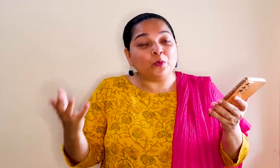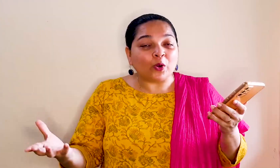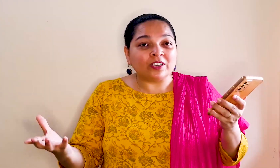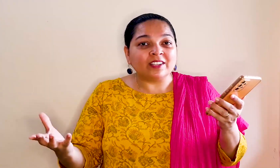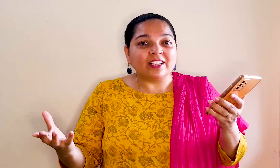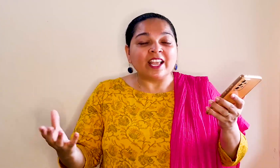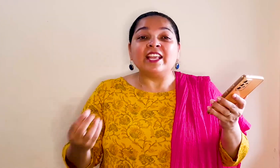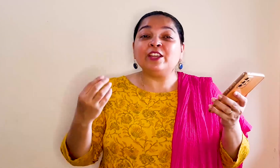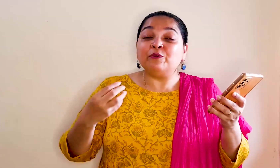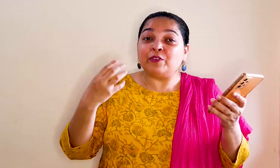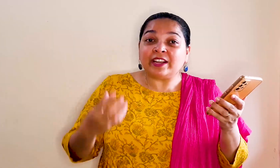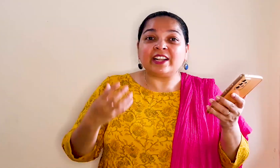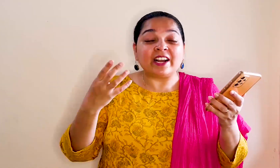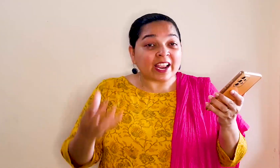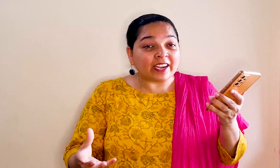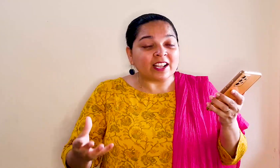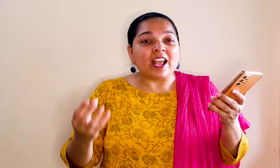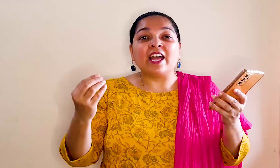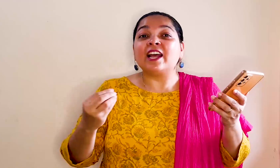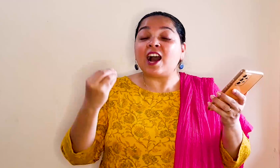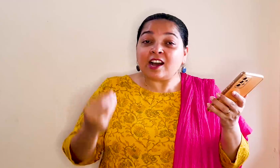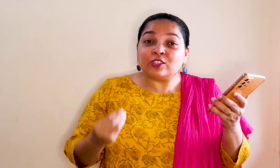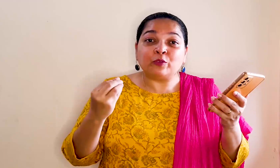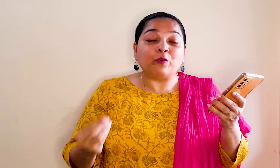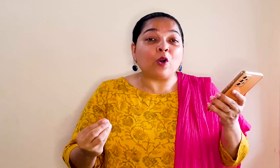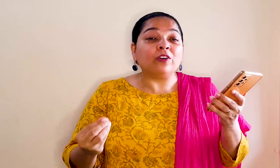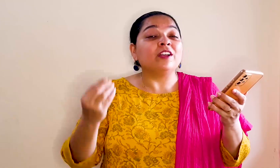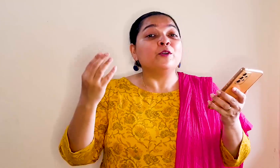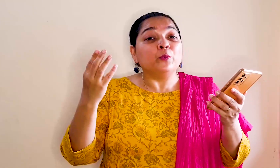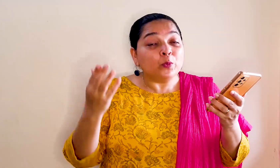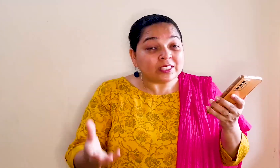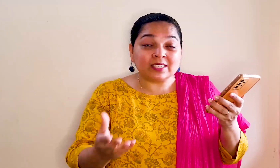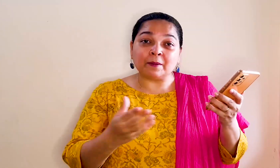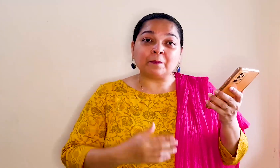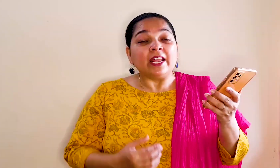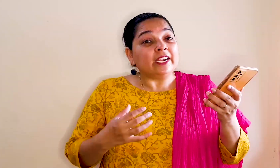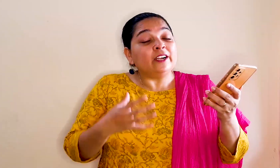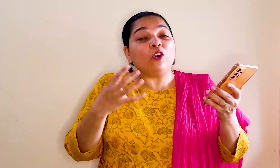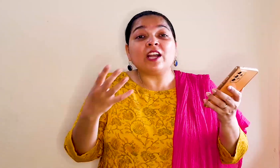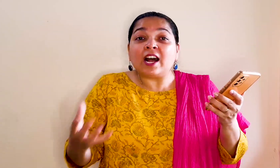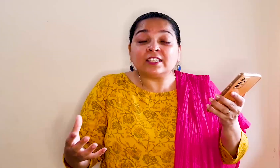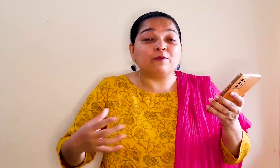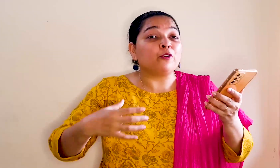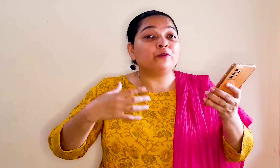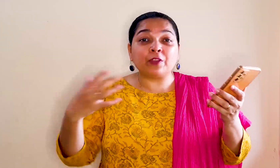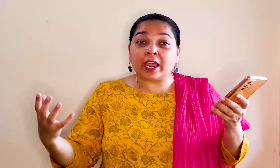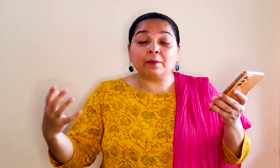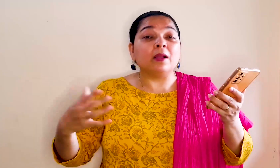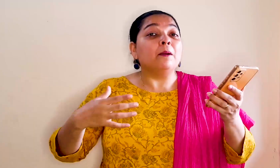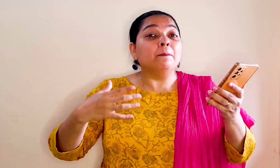do you want? He went ahead and asked for wisdom. He did not ask